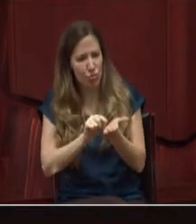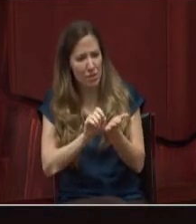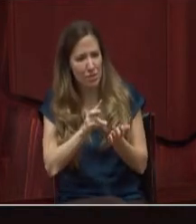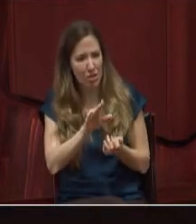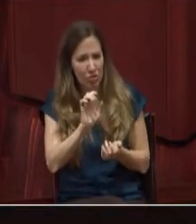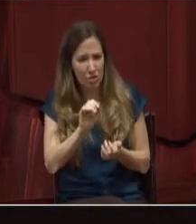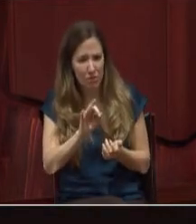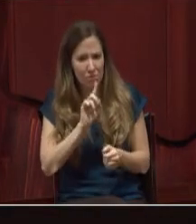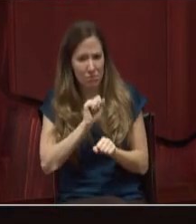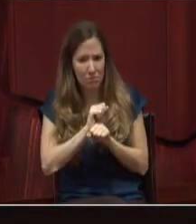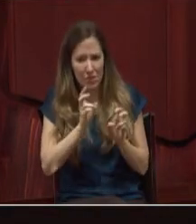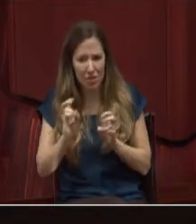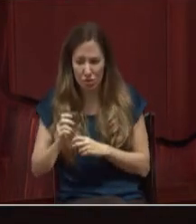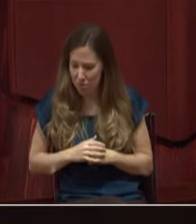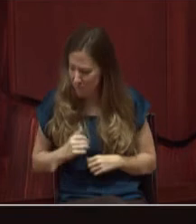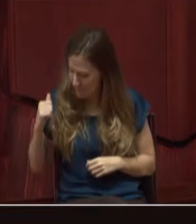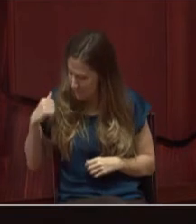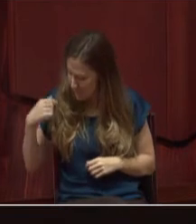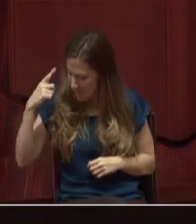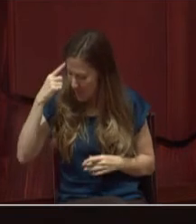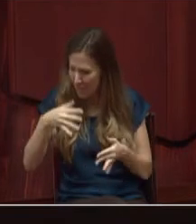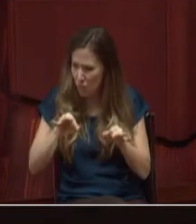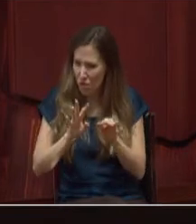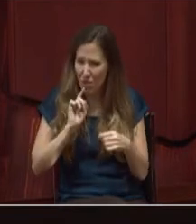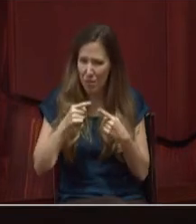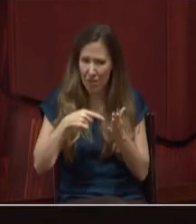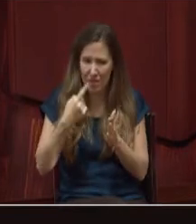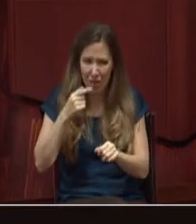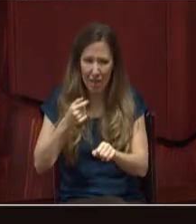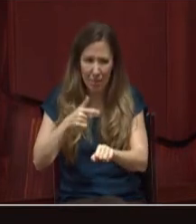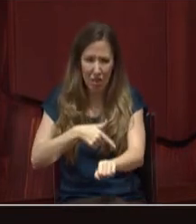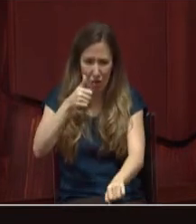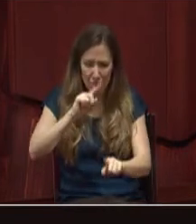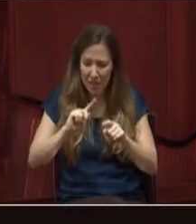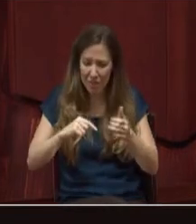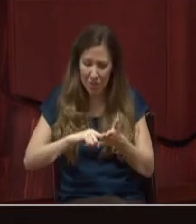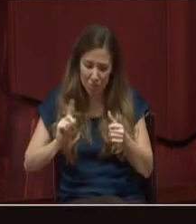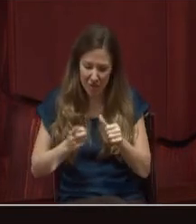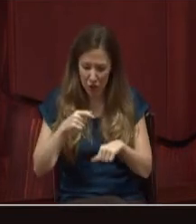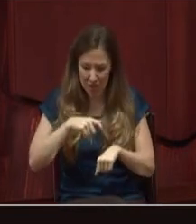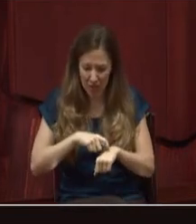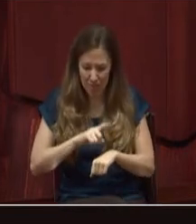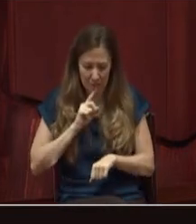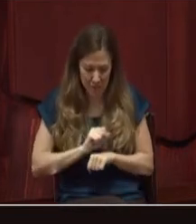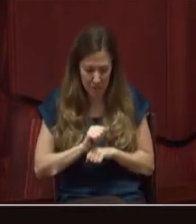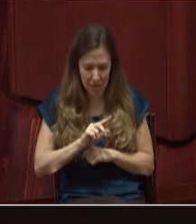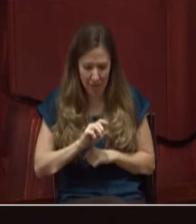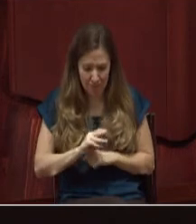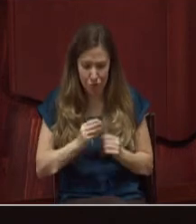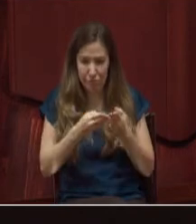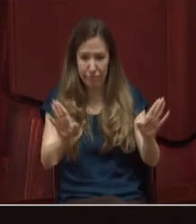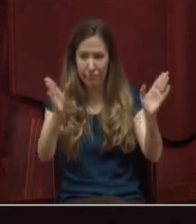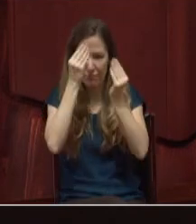policy issues. You know, I think it's worth talking about this for a little bit longer. This is one of the first times an administration had said publicly, and not just in